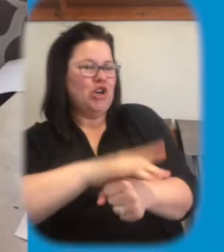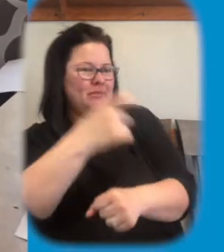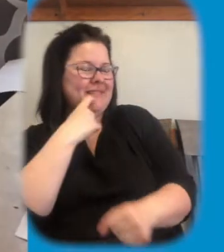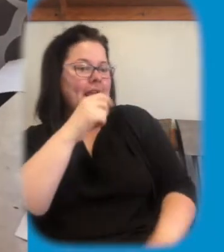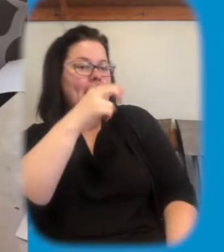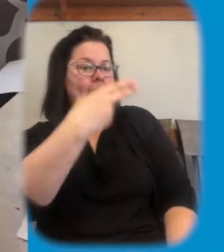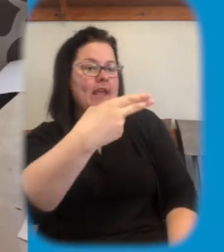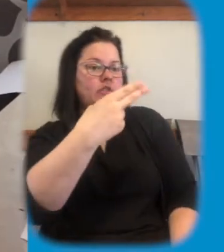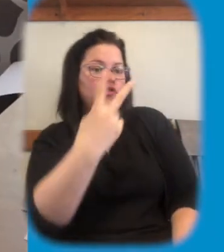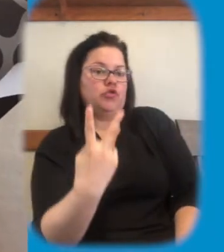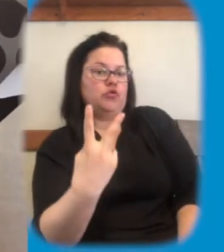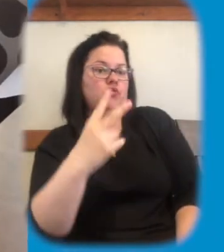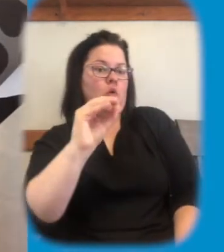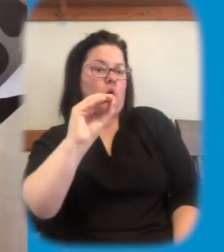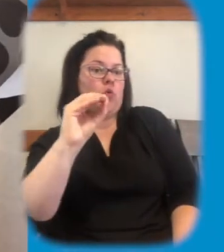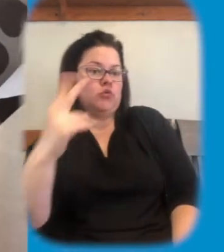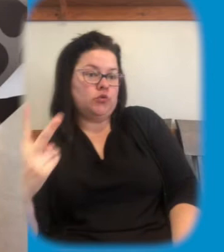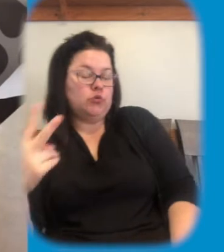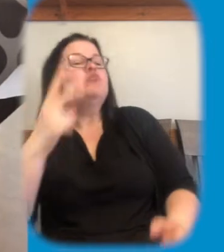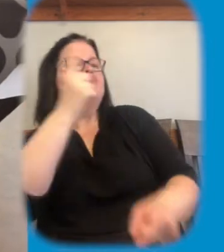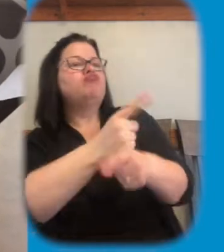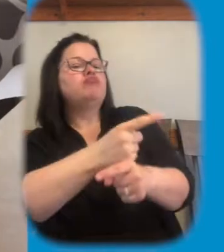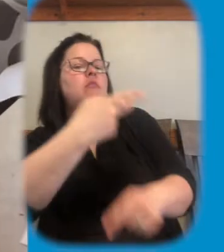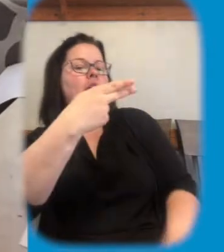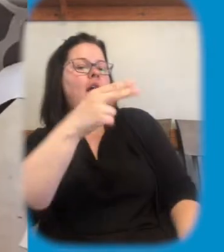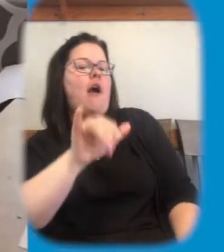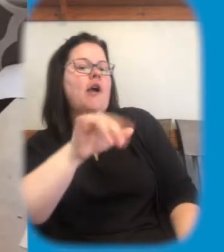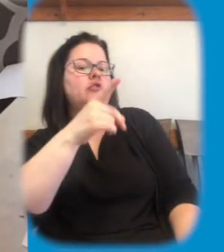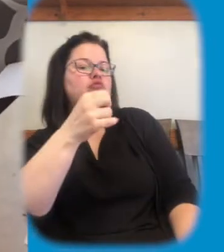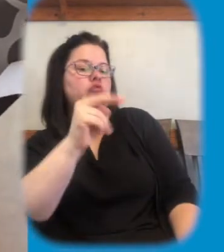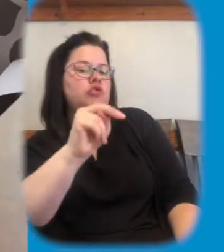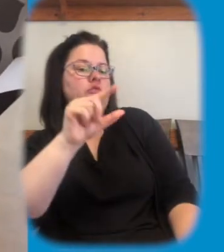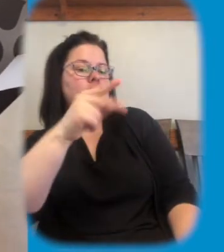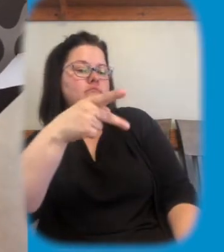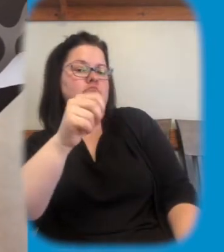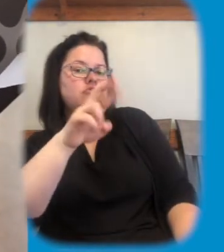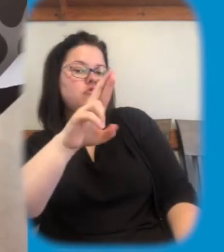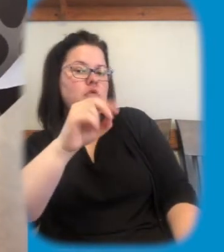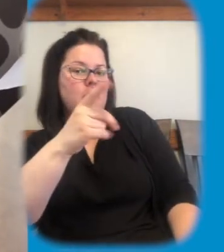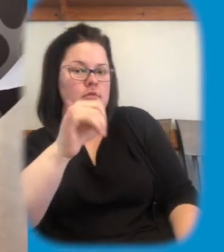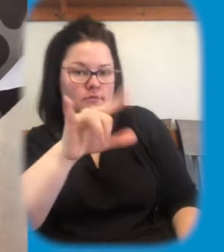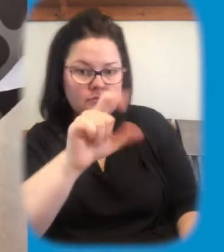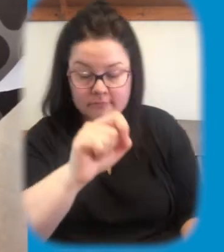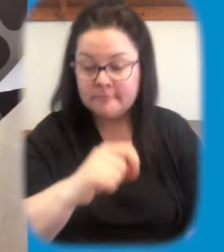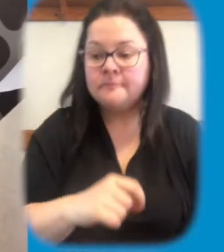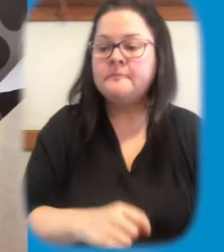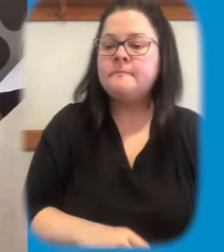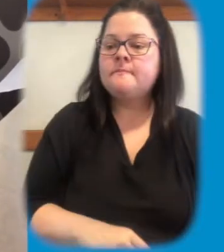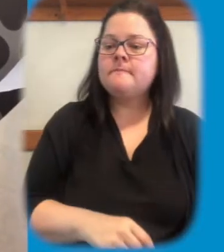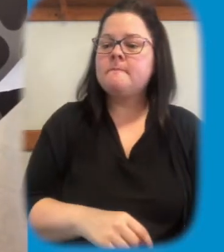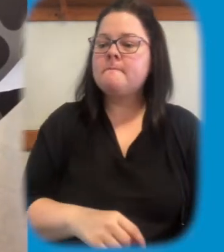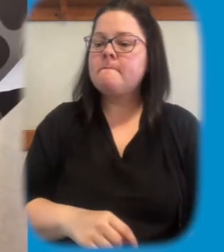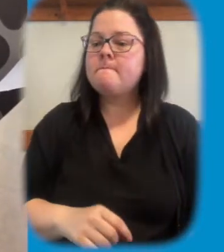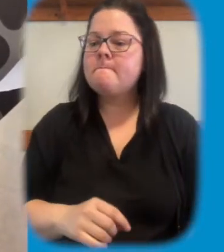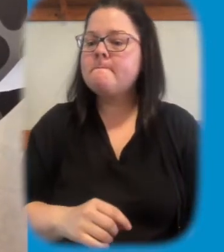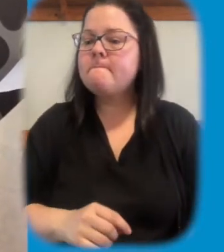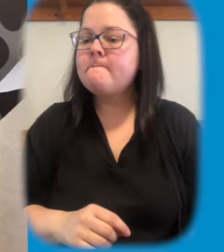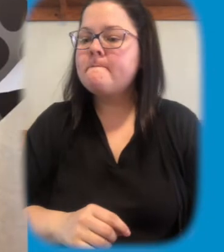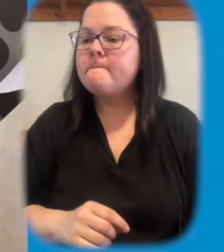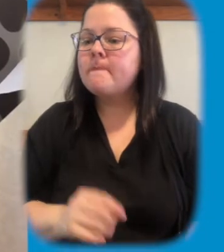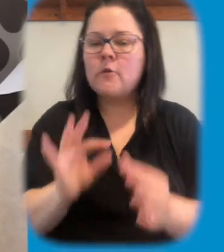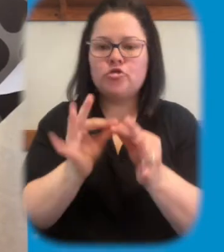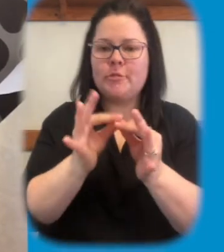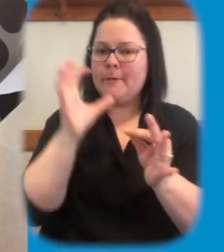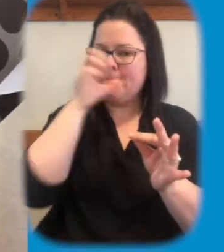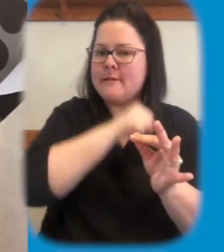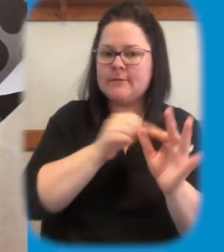peroxide. He confirmed that. Thank you, Arif. I never knew that just adding one more oxygen atom can change water